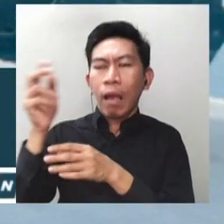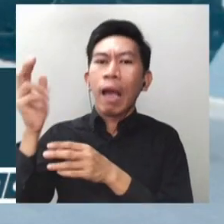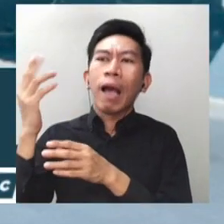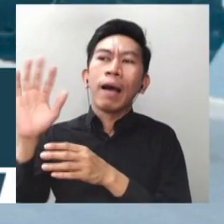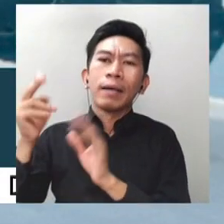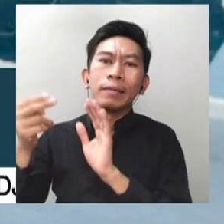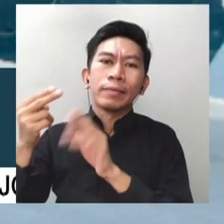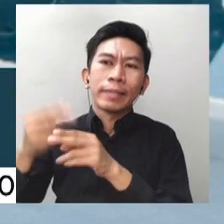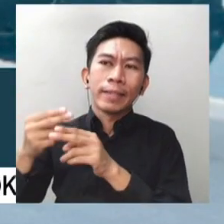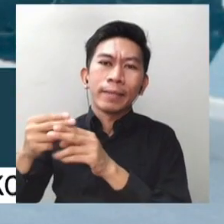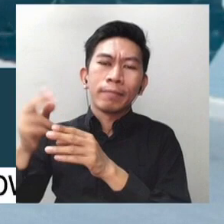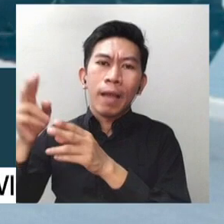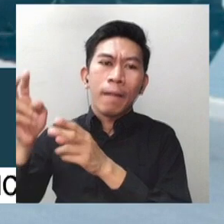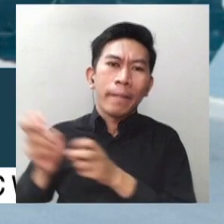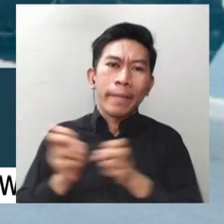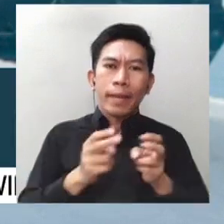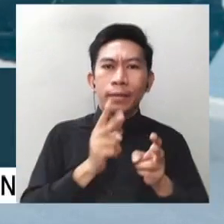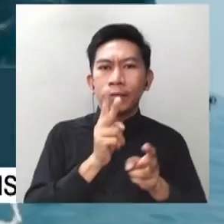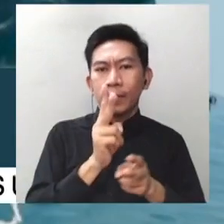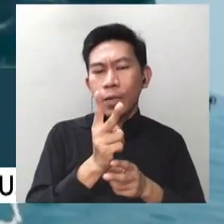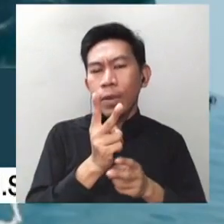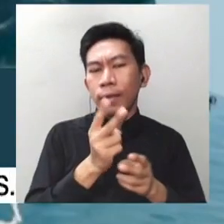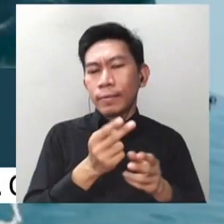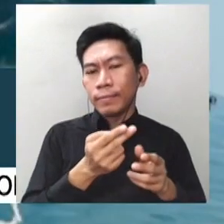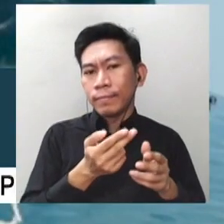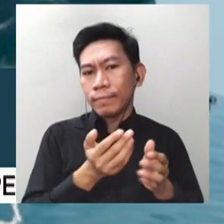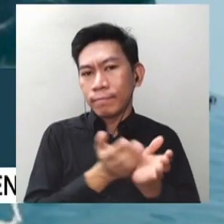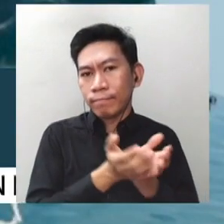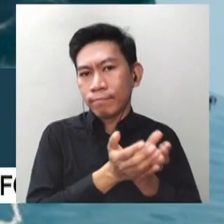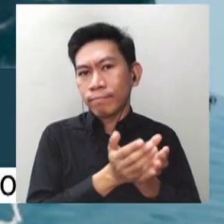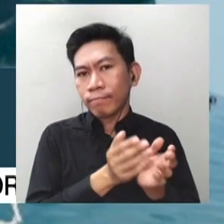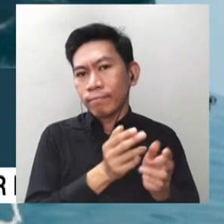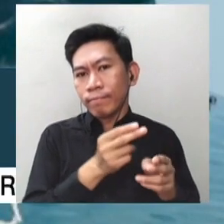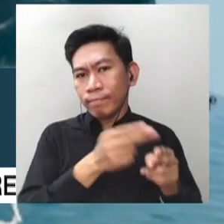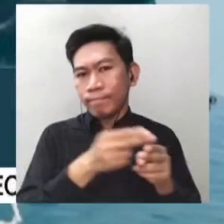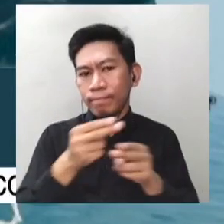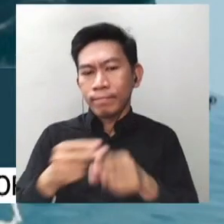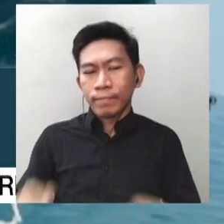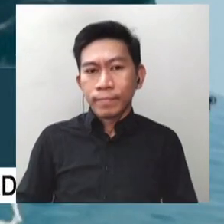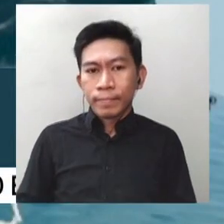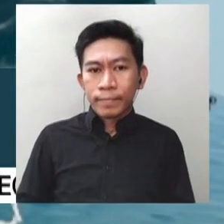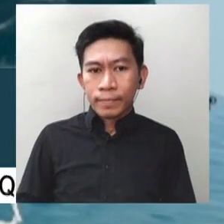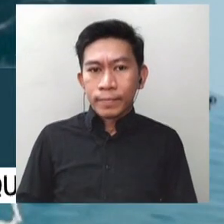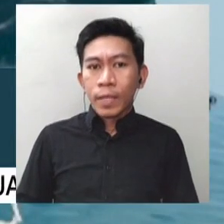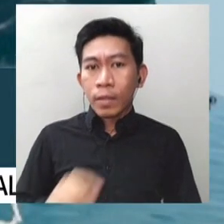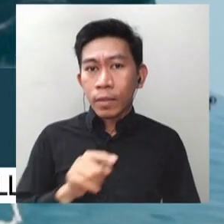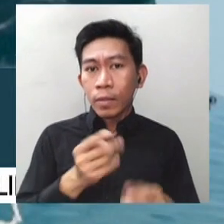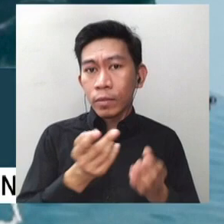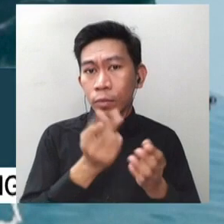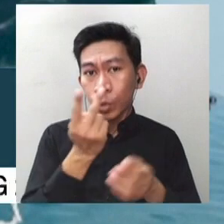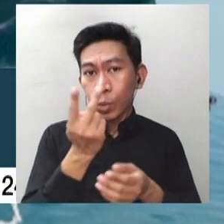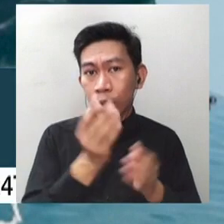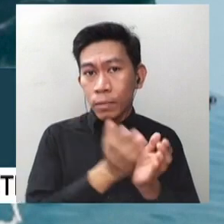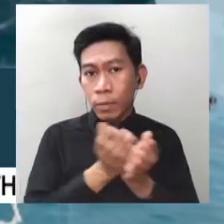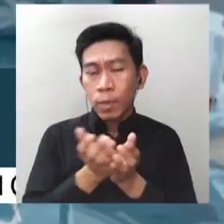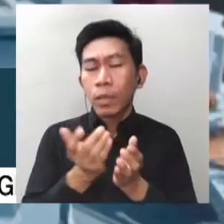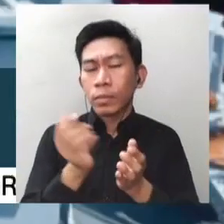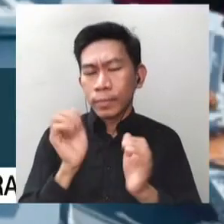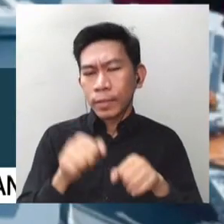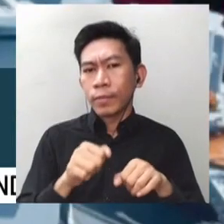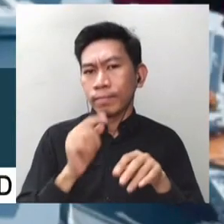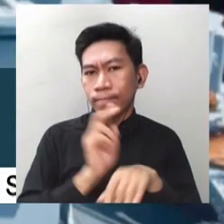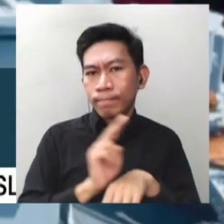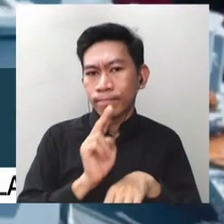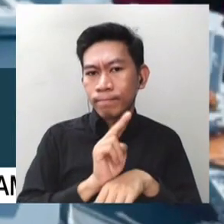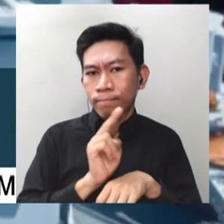the Alvarez-class patrol vessels currently in service with the Navy's Littoral Combat Force. These 55-meter vessels will